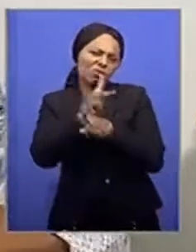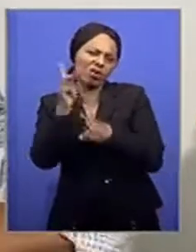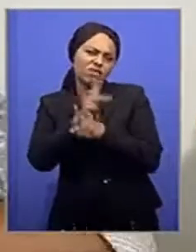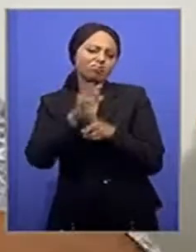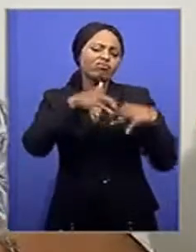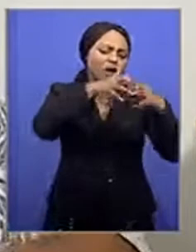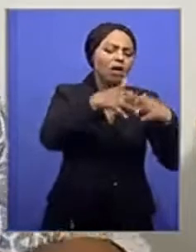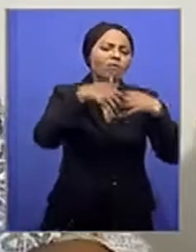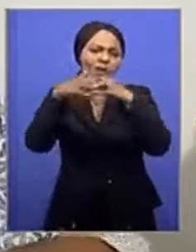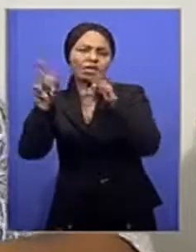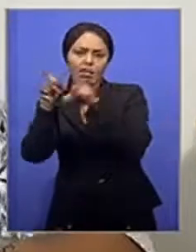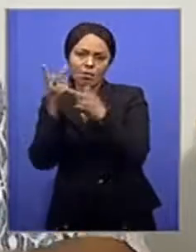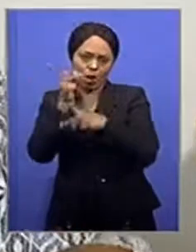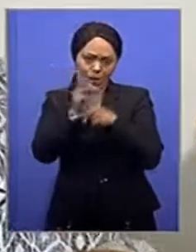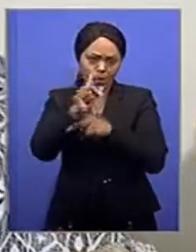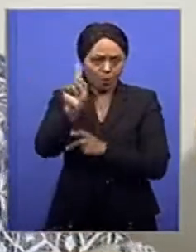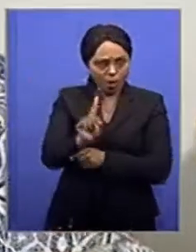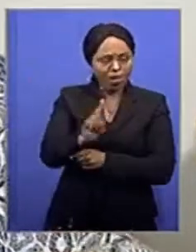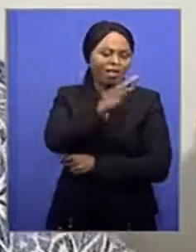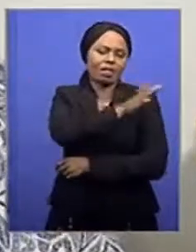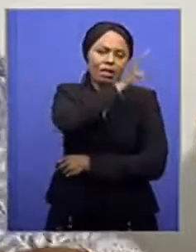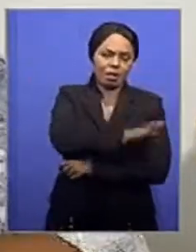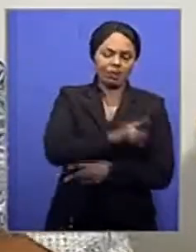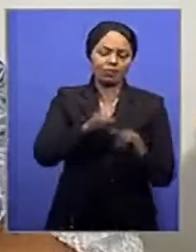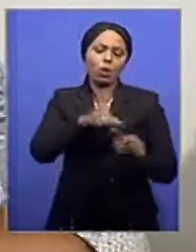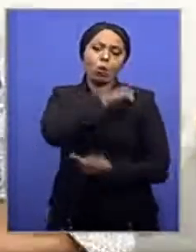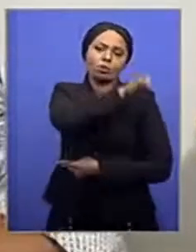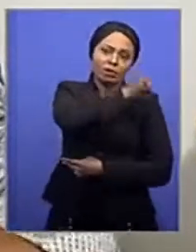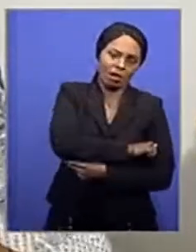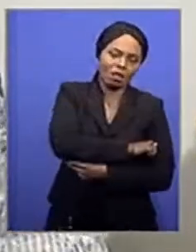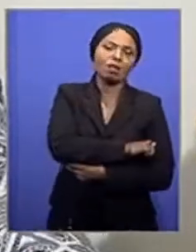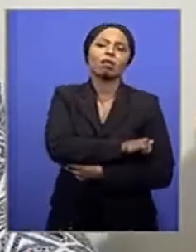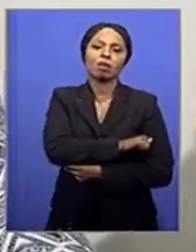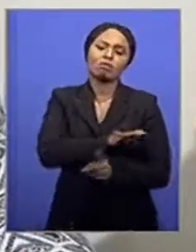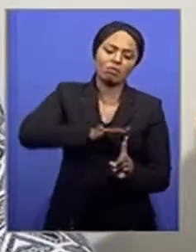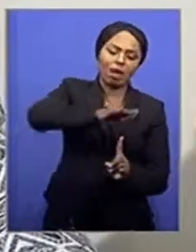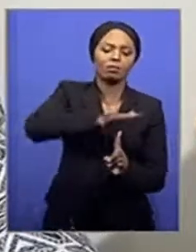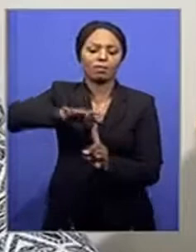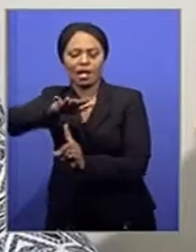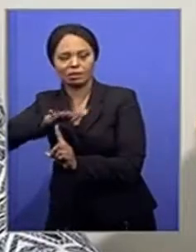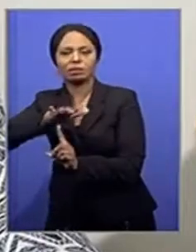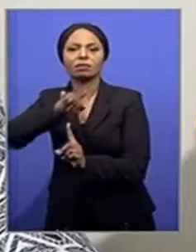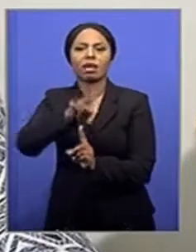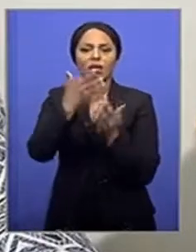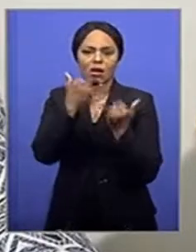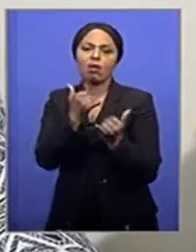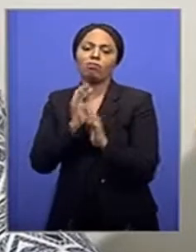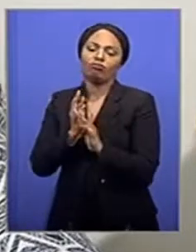our clinics and our hospital should become the permanent